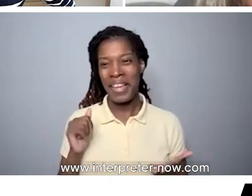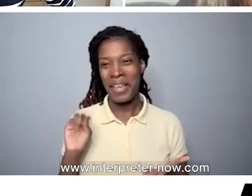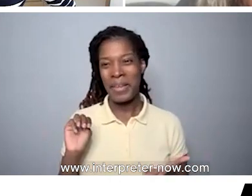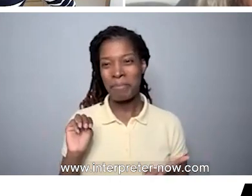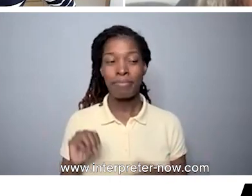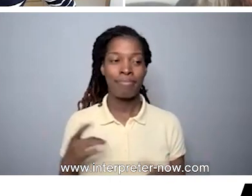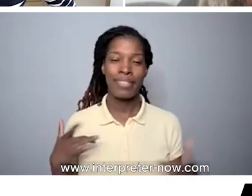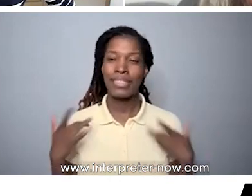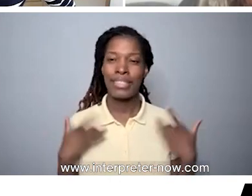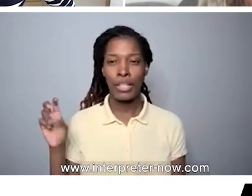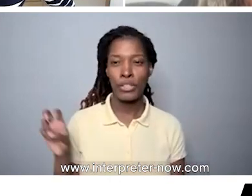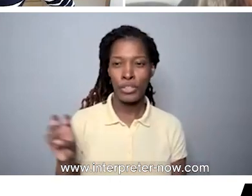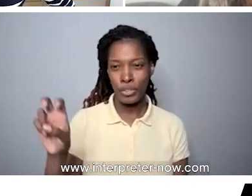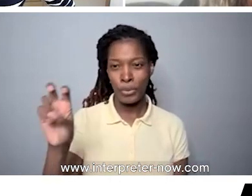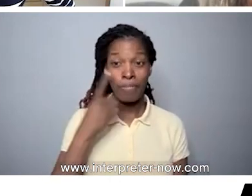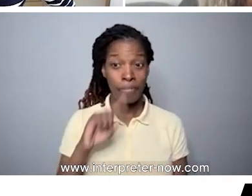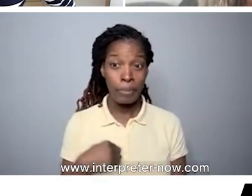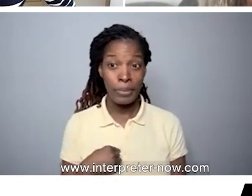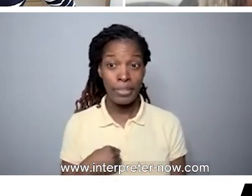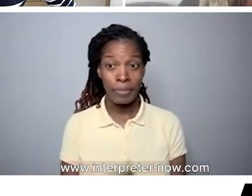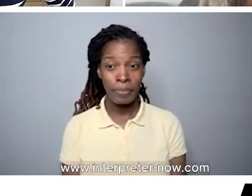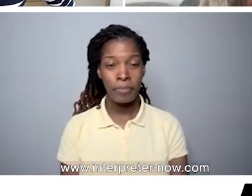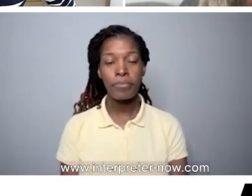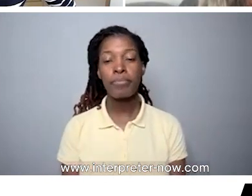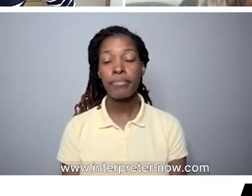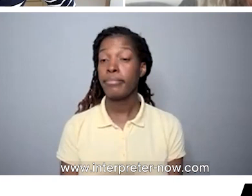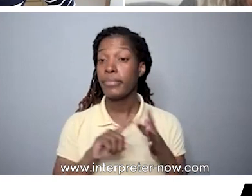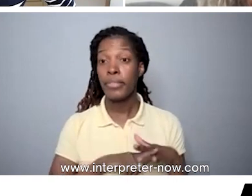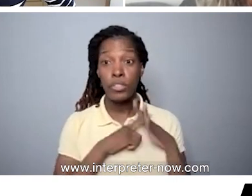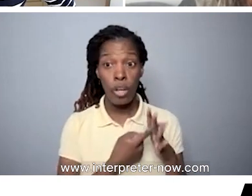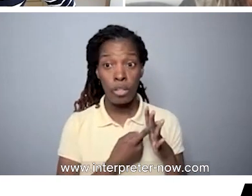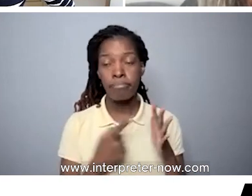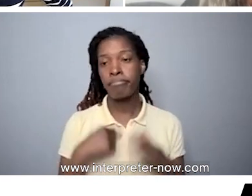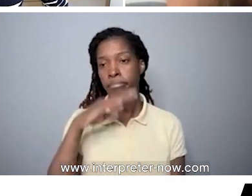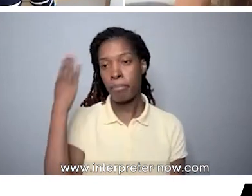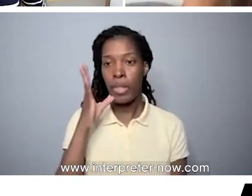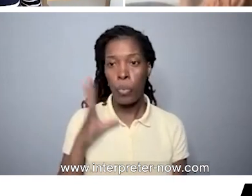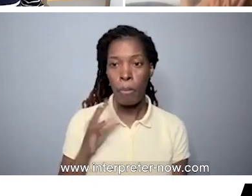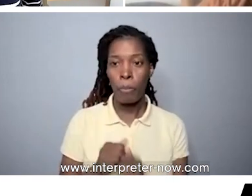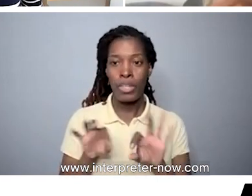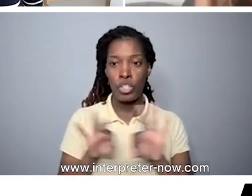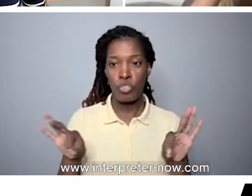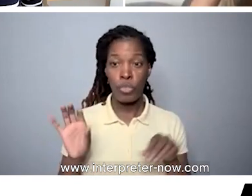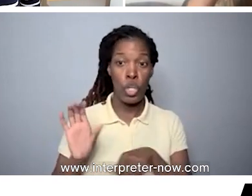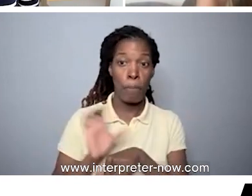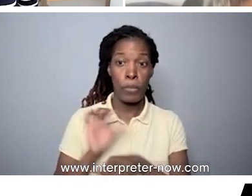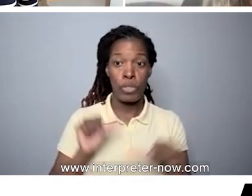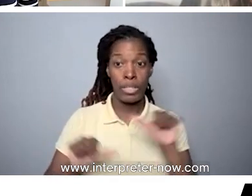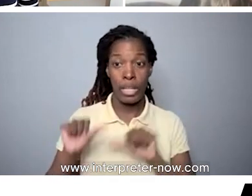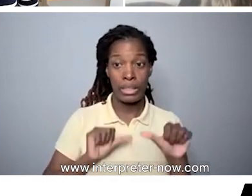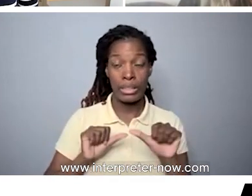starters, I am a Black woman with a degree in computer science, which unfortunately makes me somewhat of a unicorn, which makes me cry pretty much every